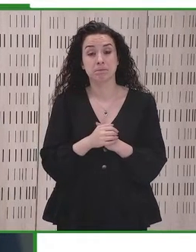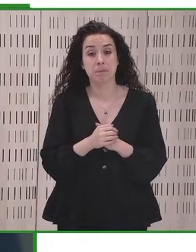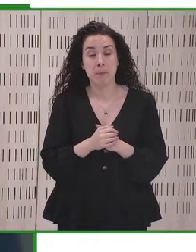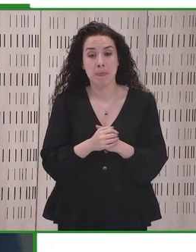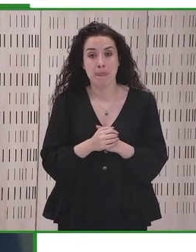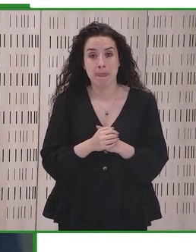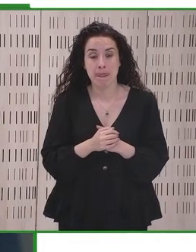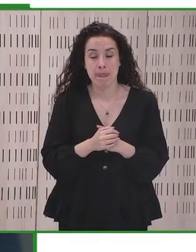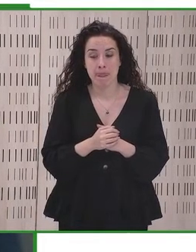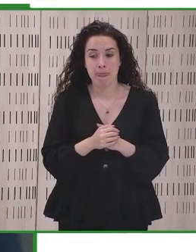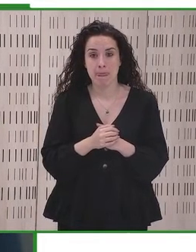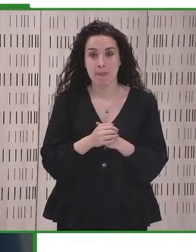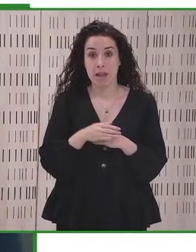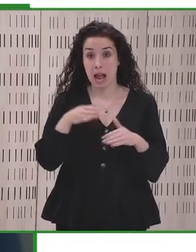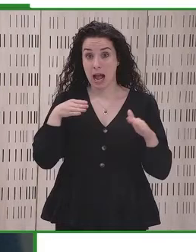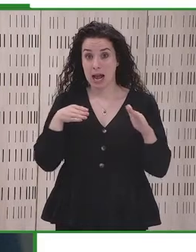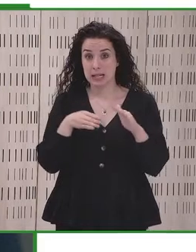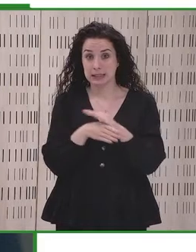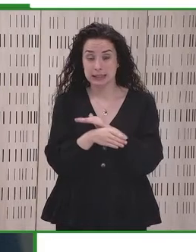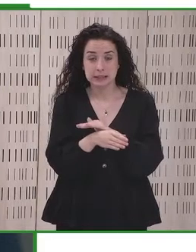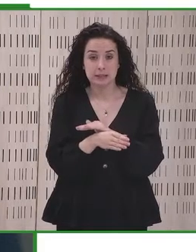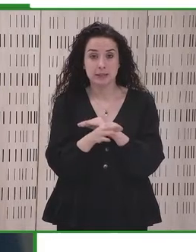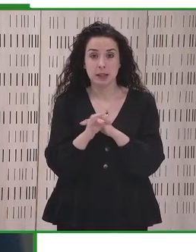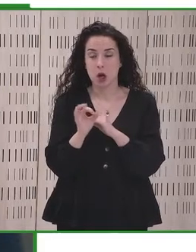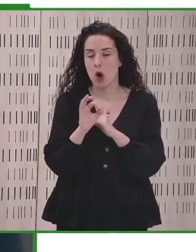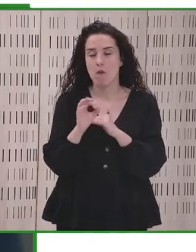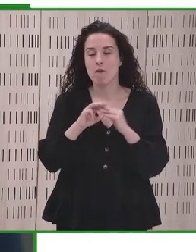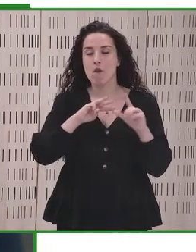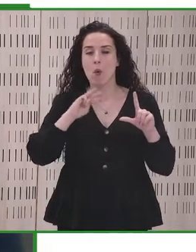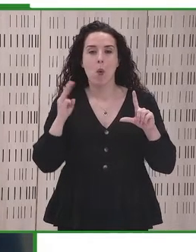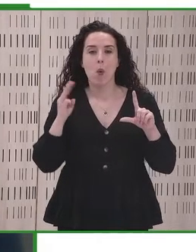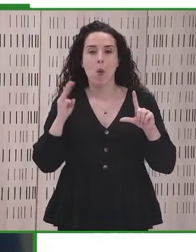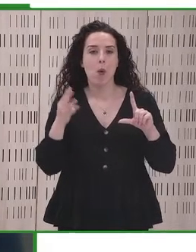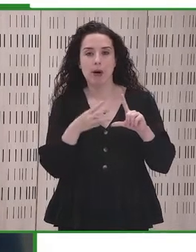in a transverse